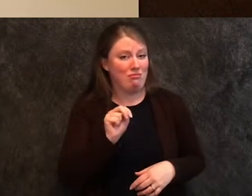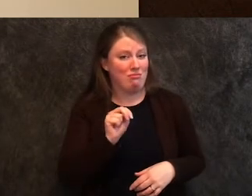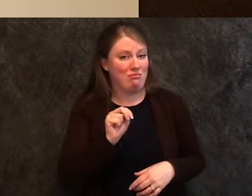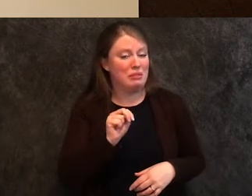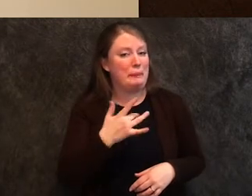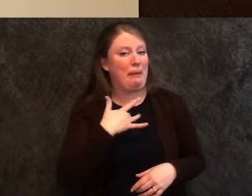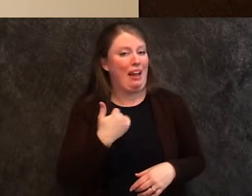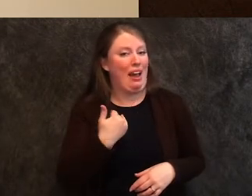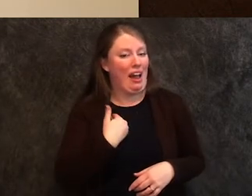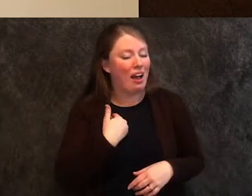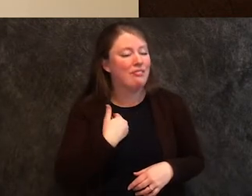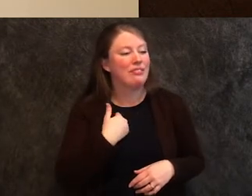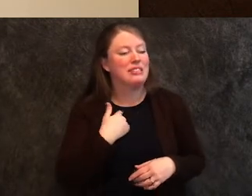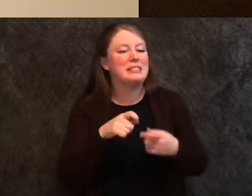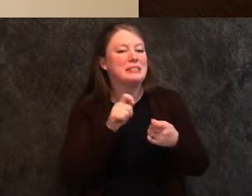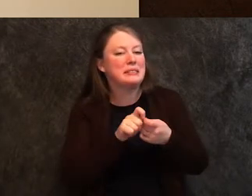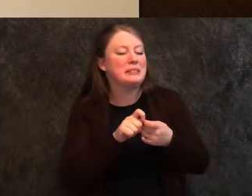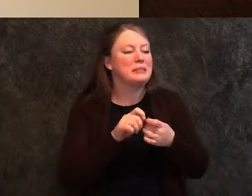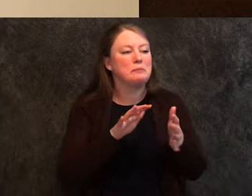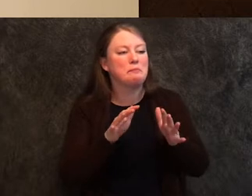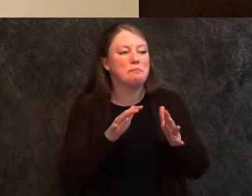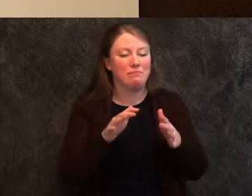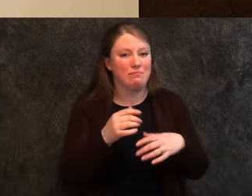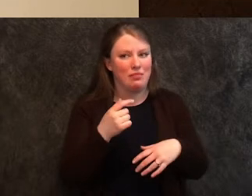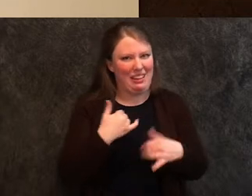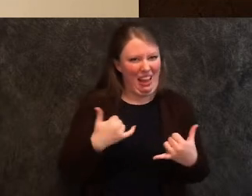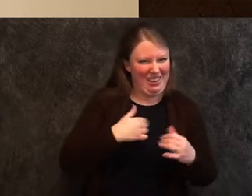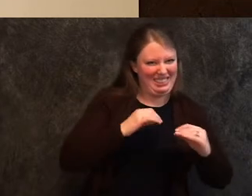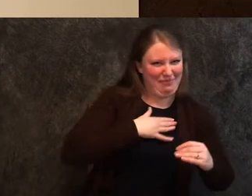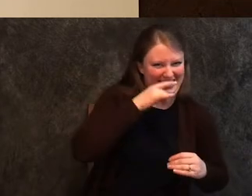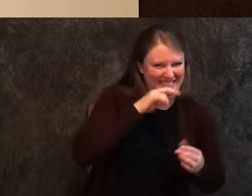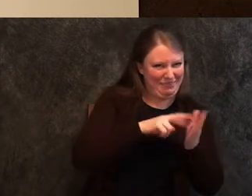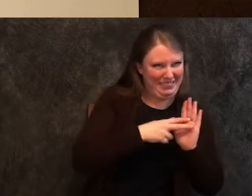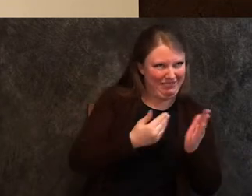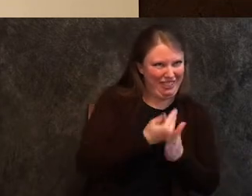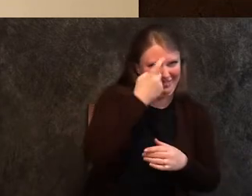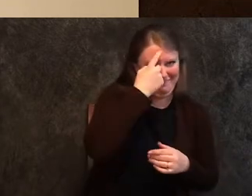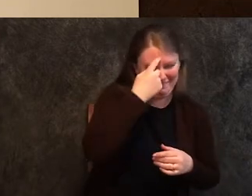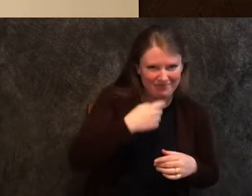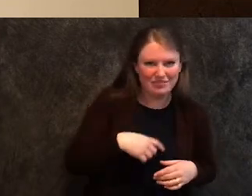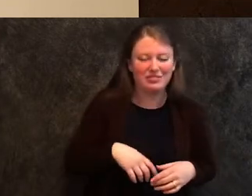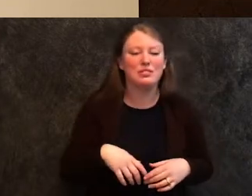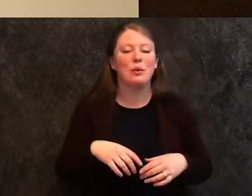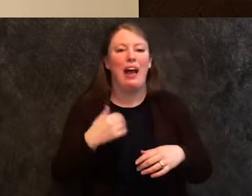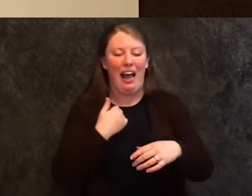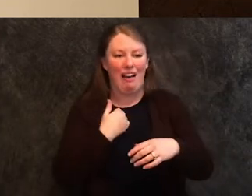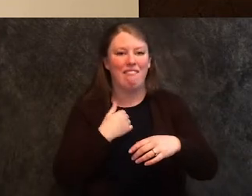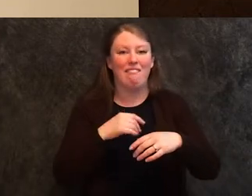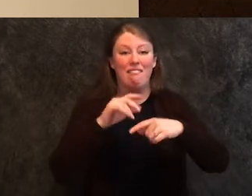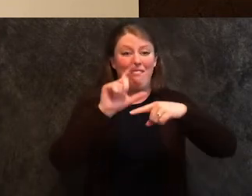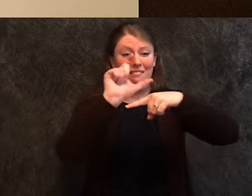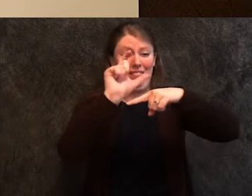it's that if the numerator is bigger than the denominator, right? I think I've got those the right way around,